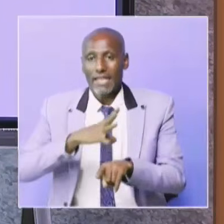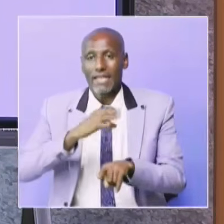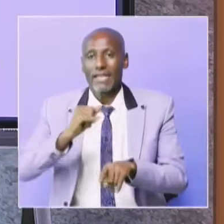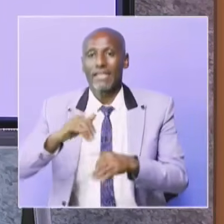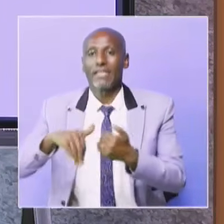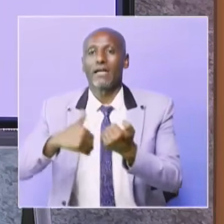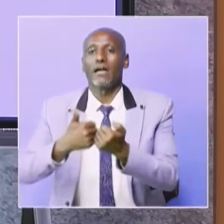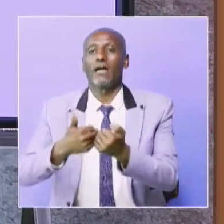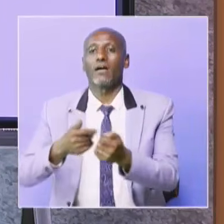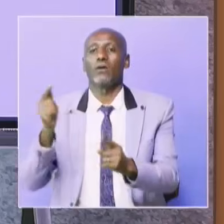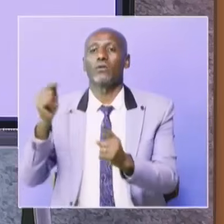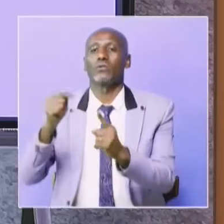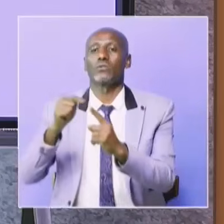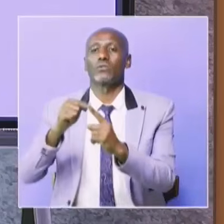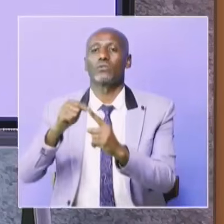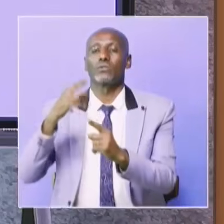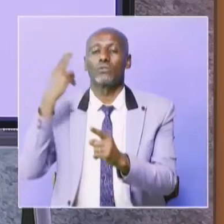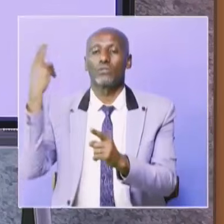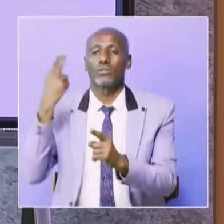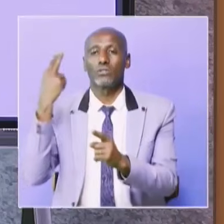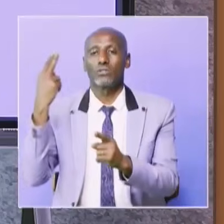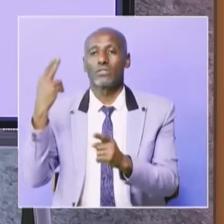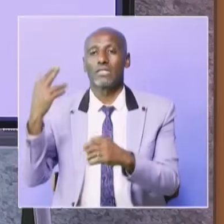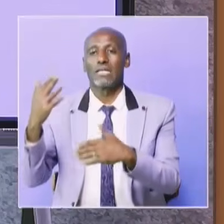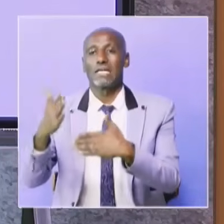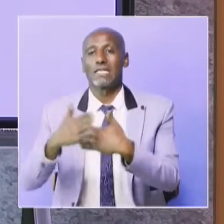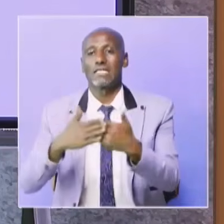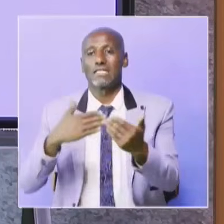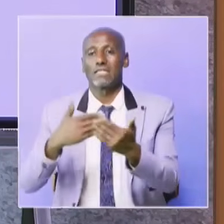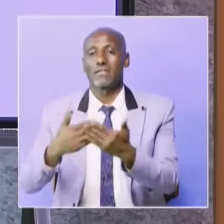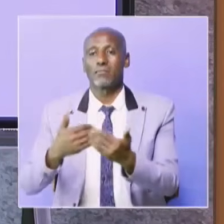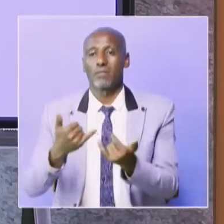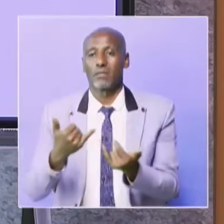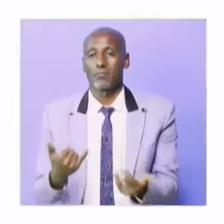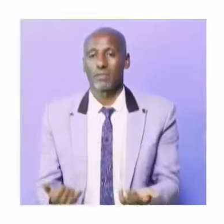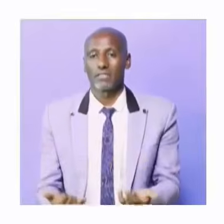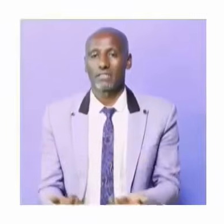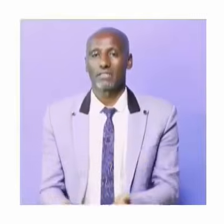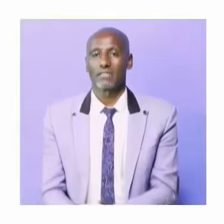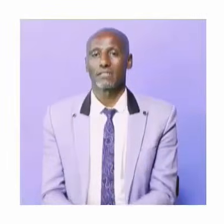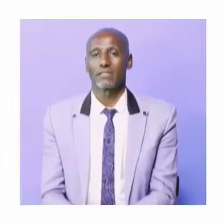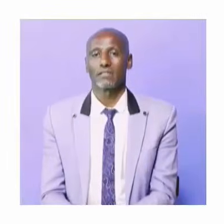simple present. Clear? Wonderful. Let's go.